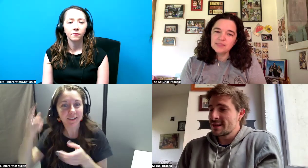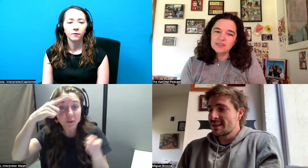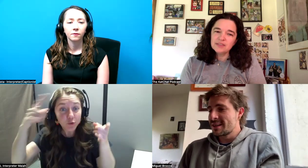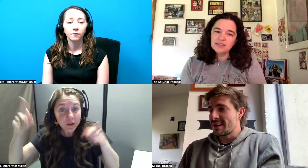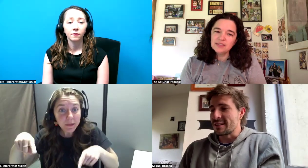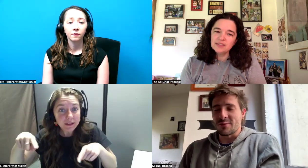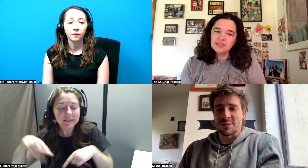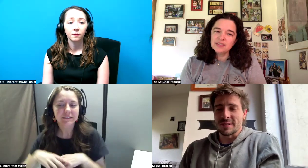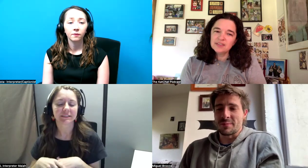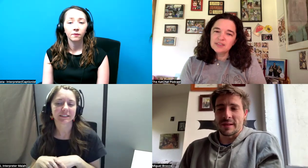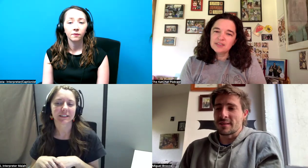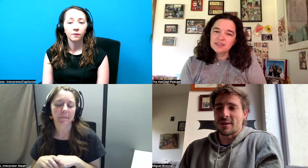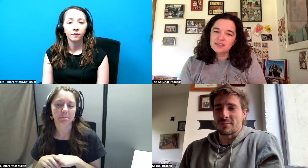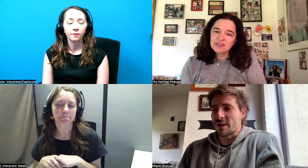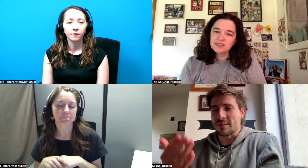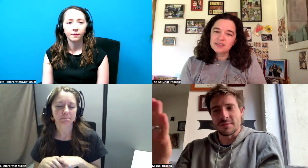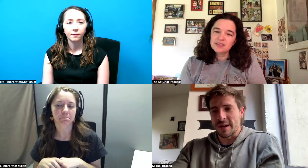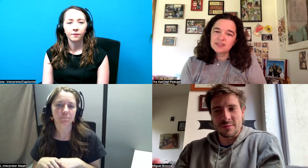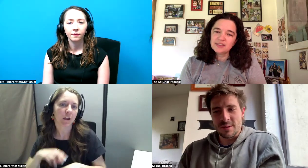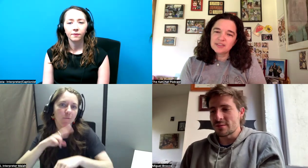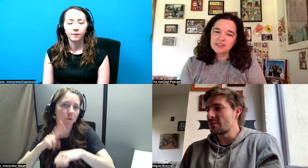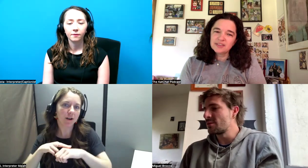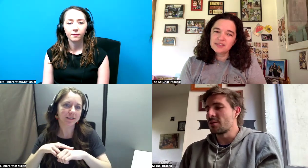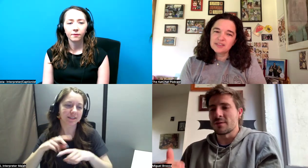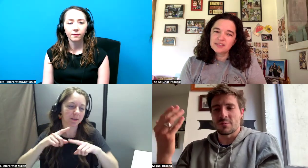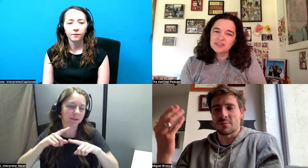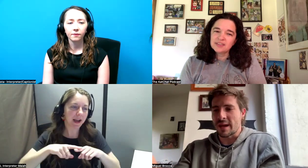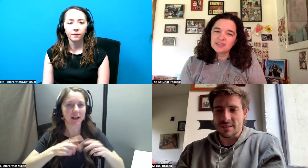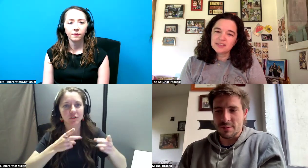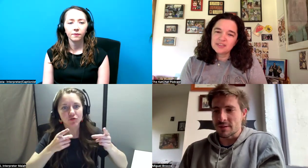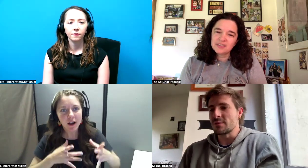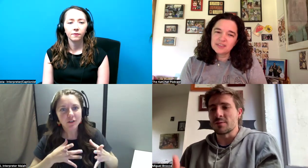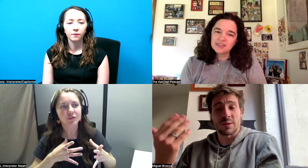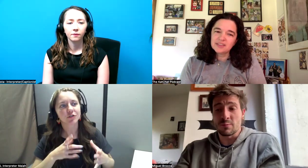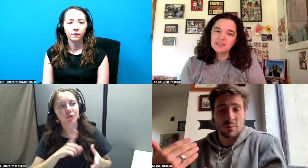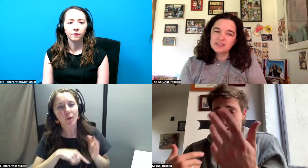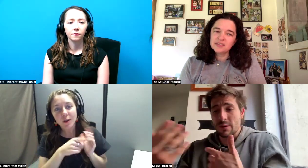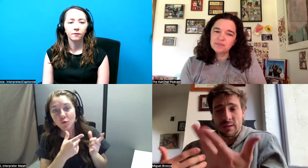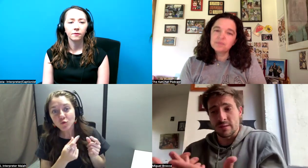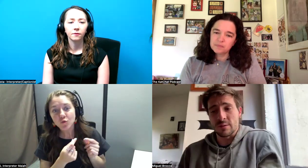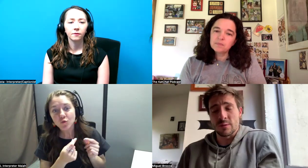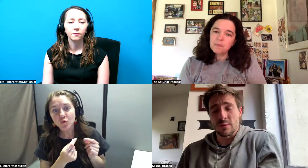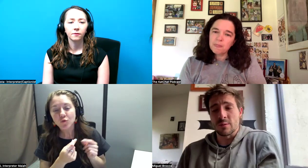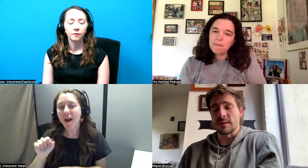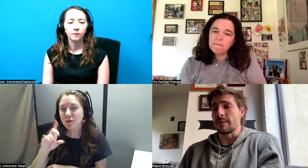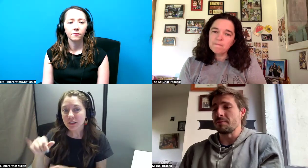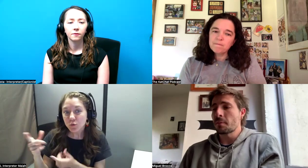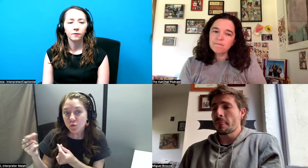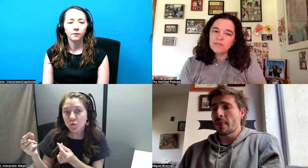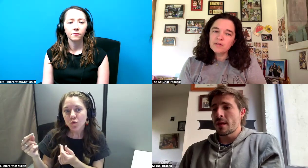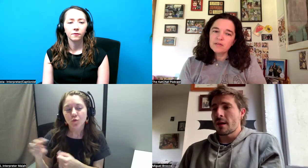it. And of course, it depended on what the director wanted to do, or what Ashley wanted to do, or what we wanted to do.